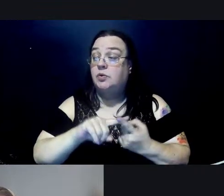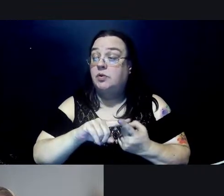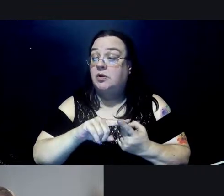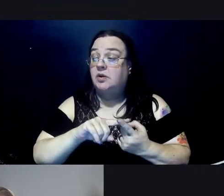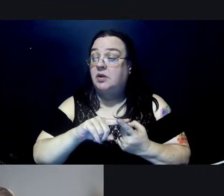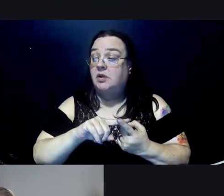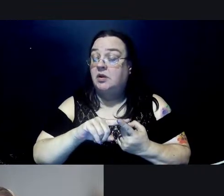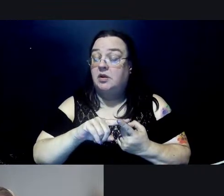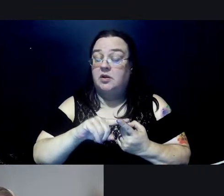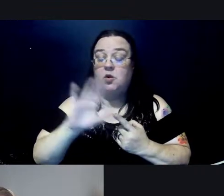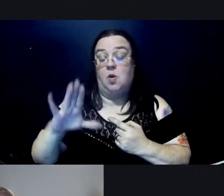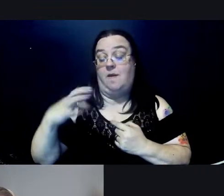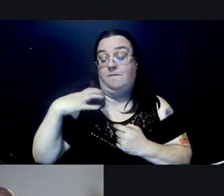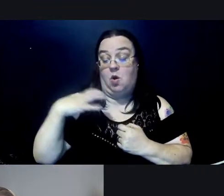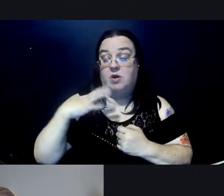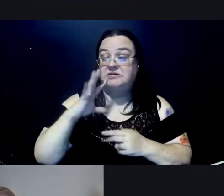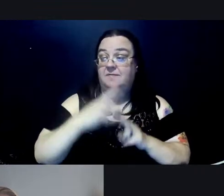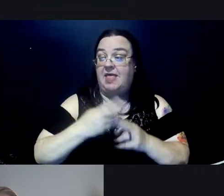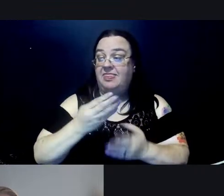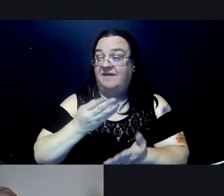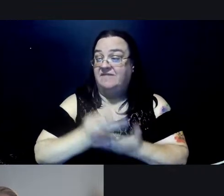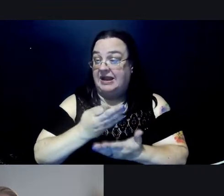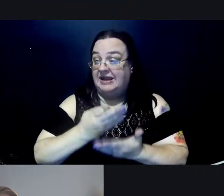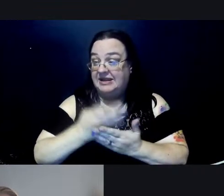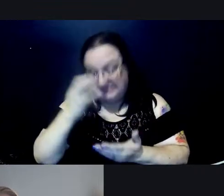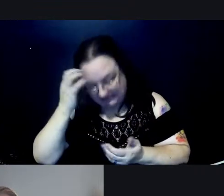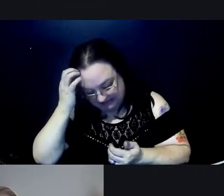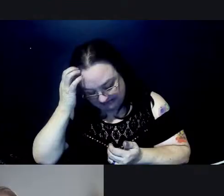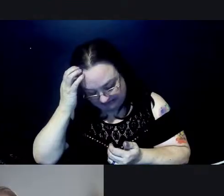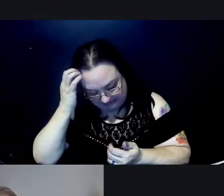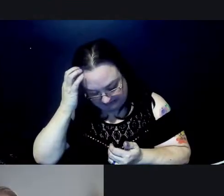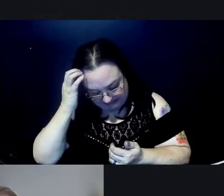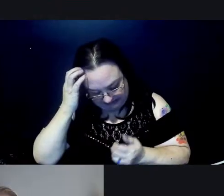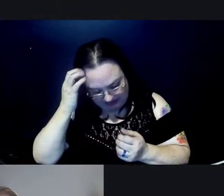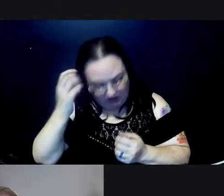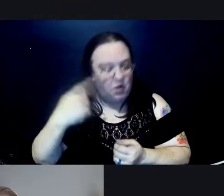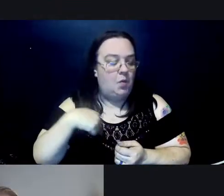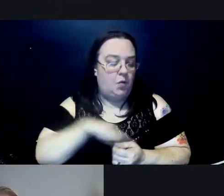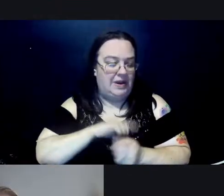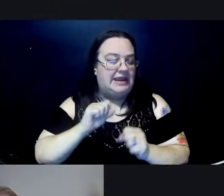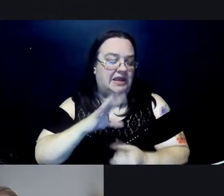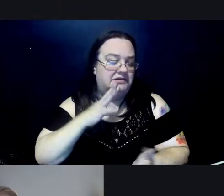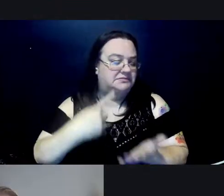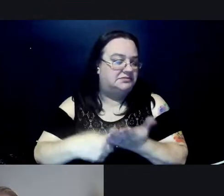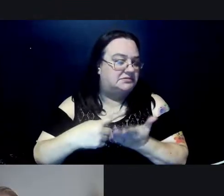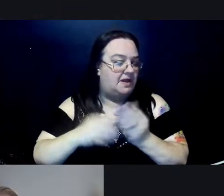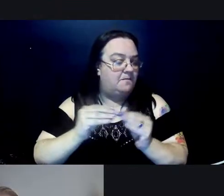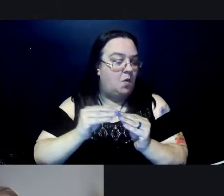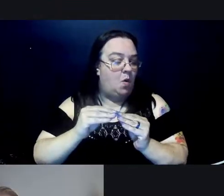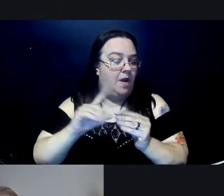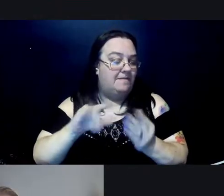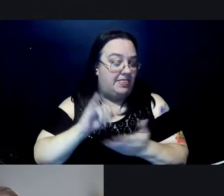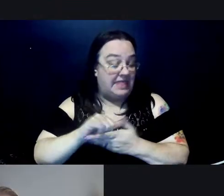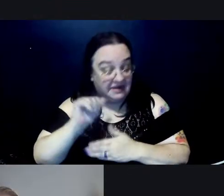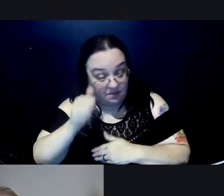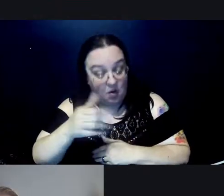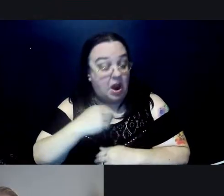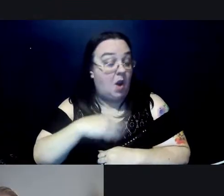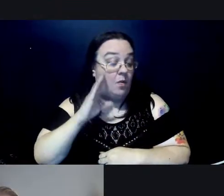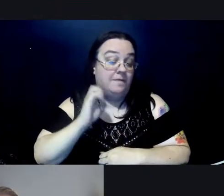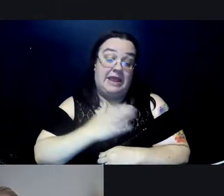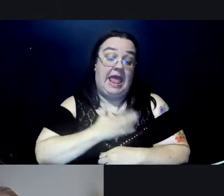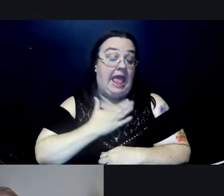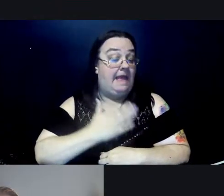your boss about the finances. And we can have a further discussion about that tomorrow, and I'll be happy to